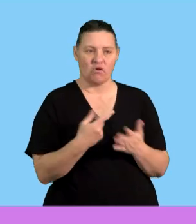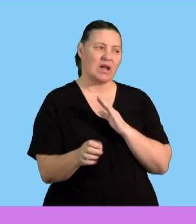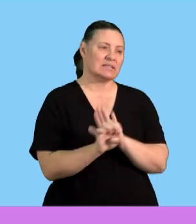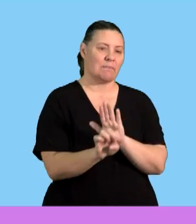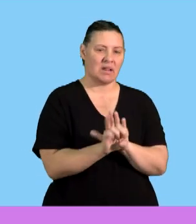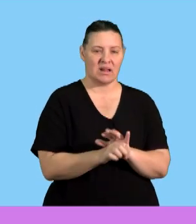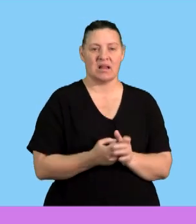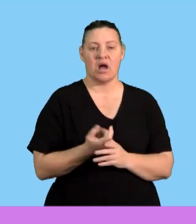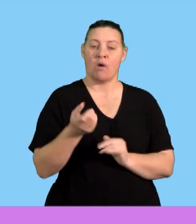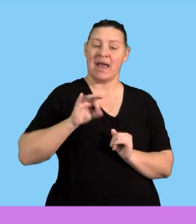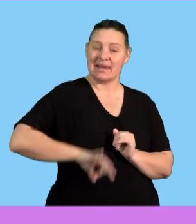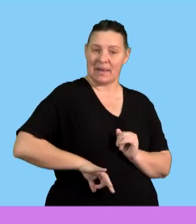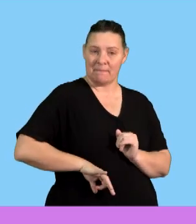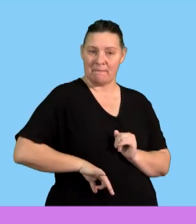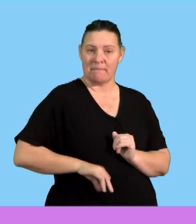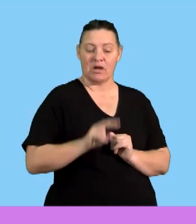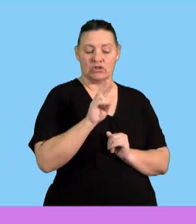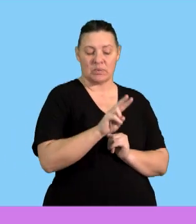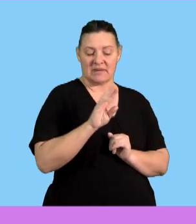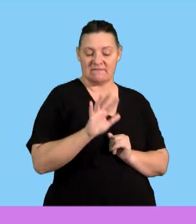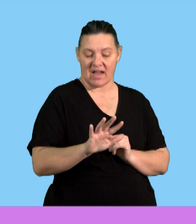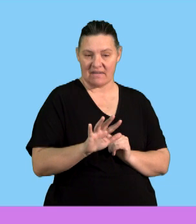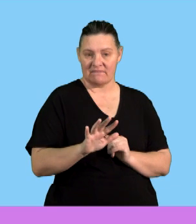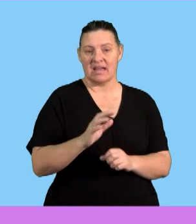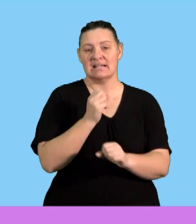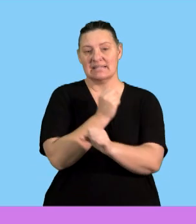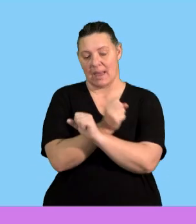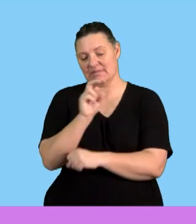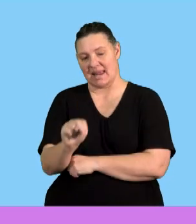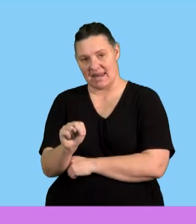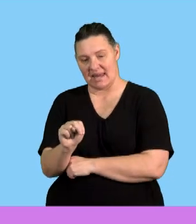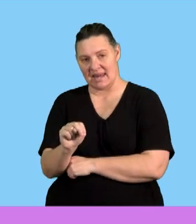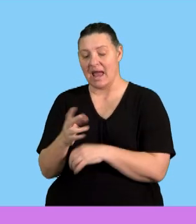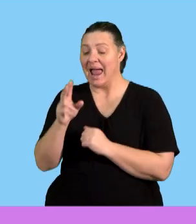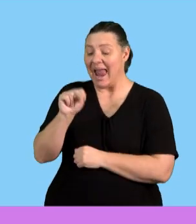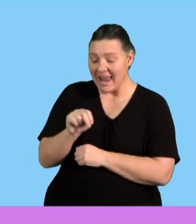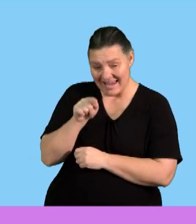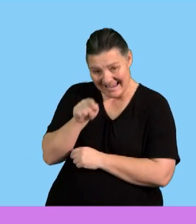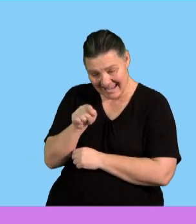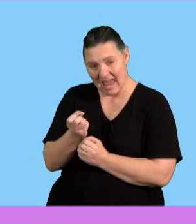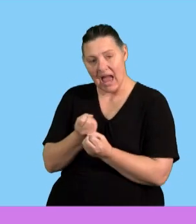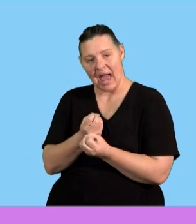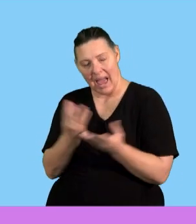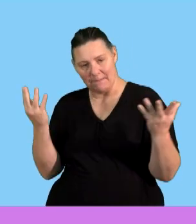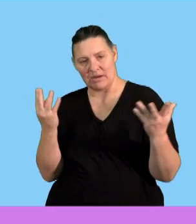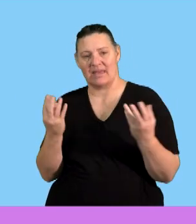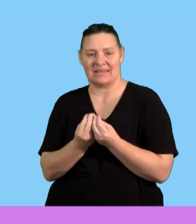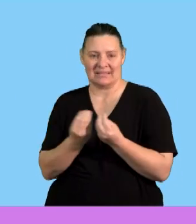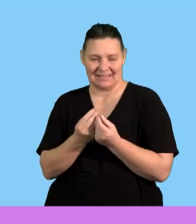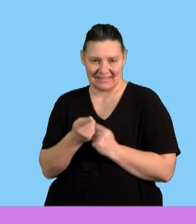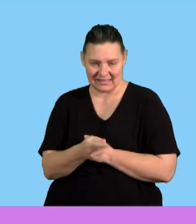example, our income is 25 times n, where n is the number of